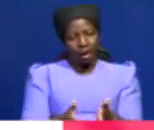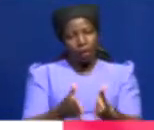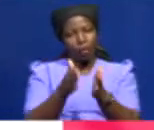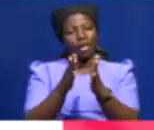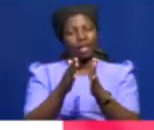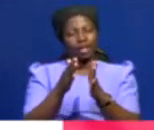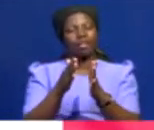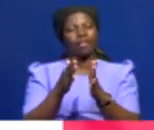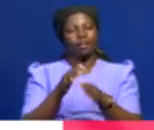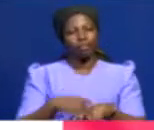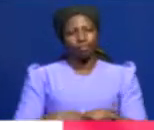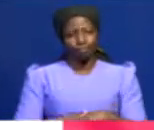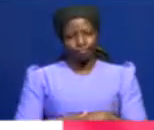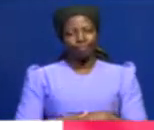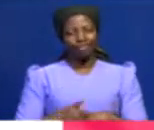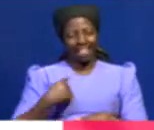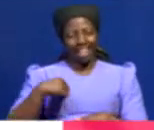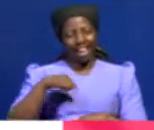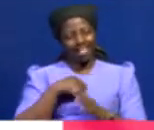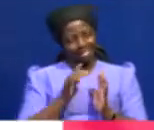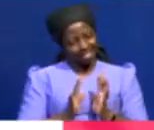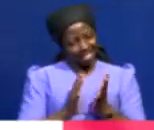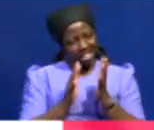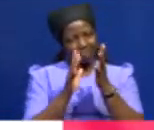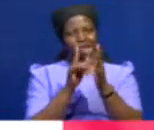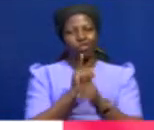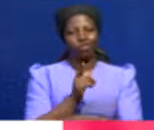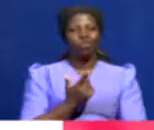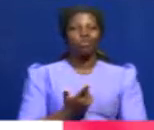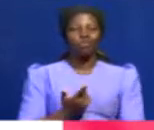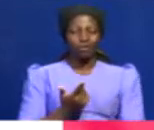way. We celebrate you.